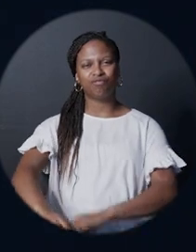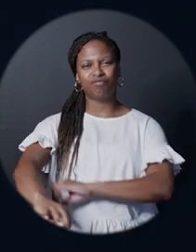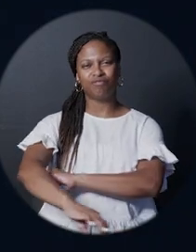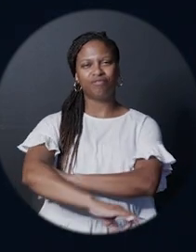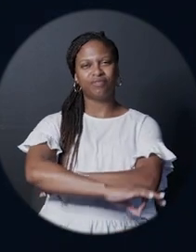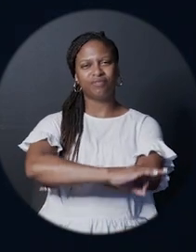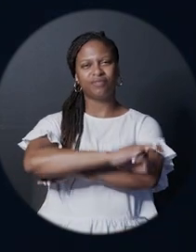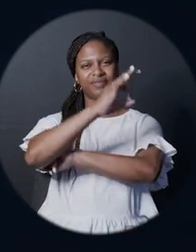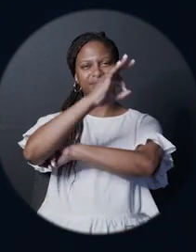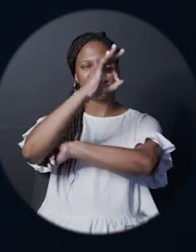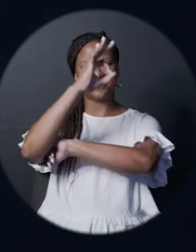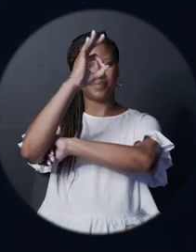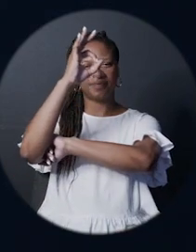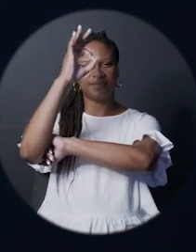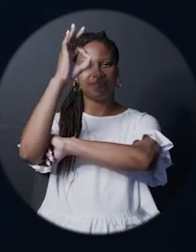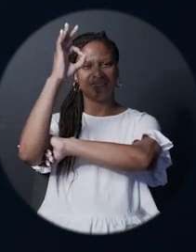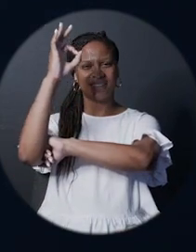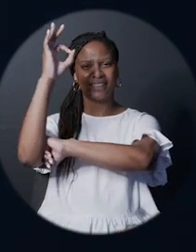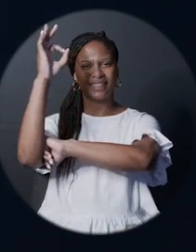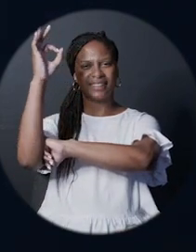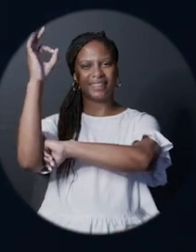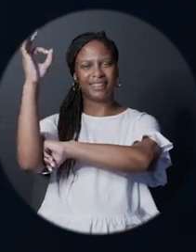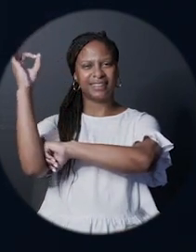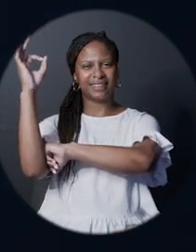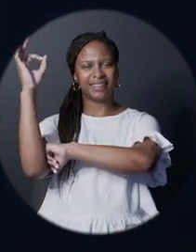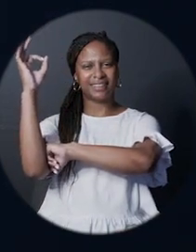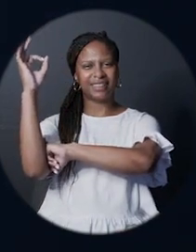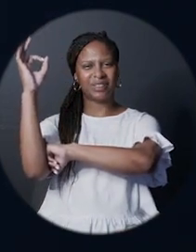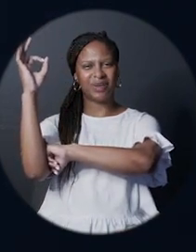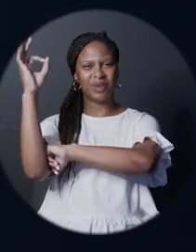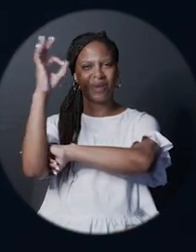From the rising of the sun